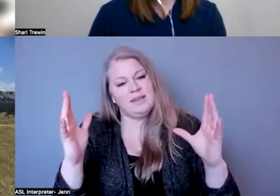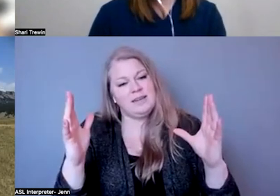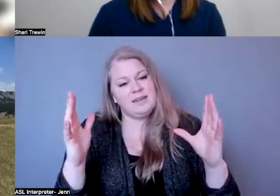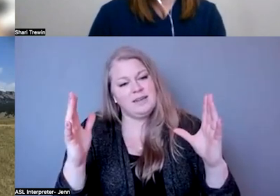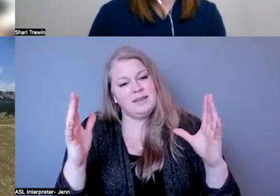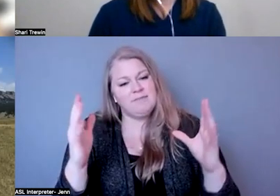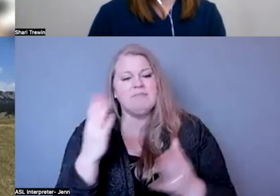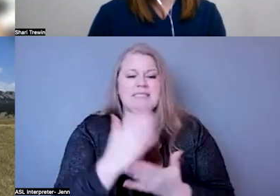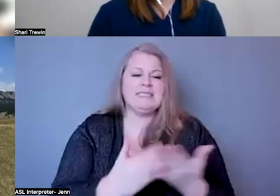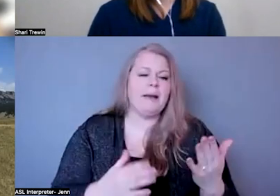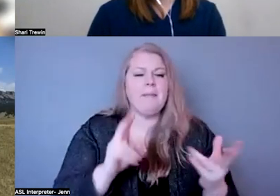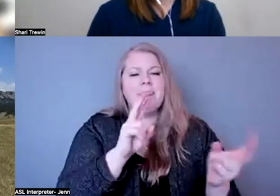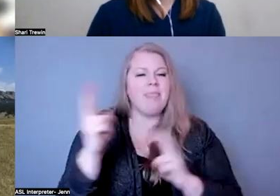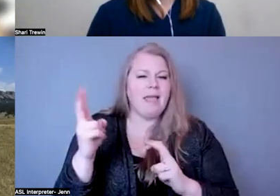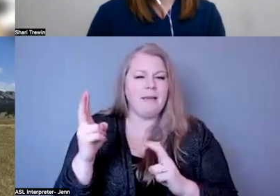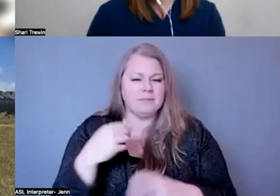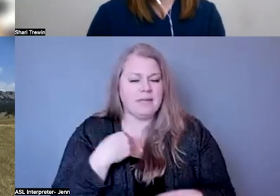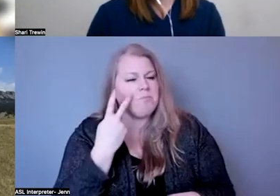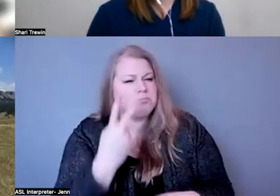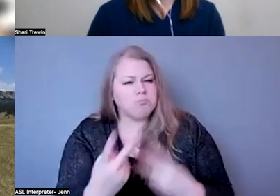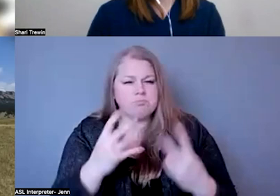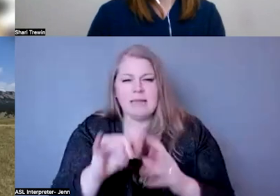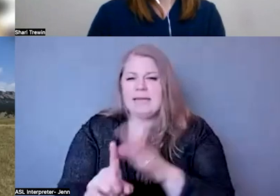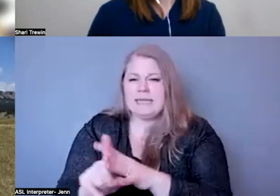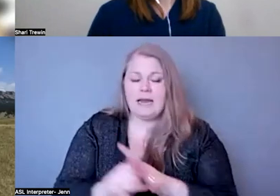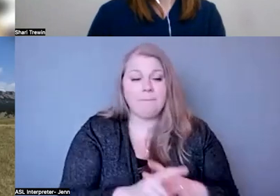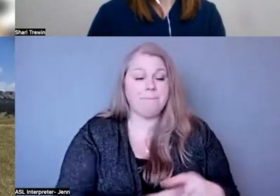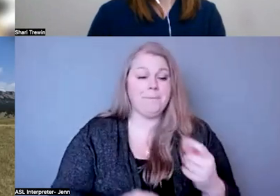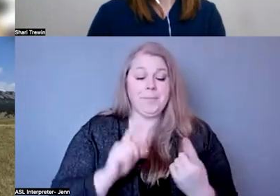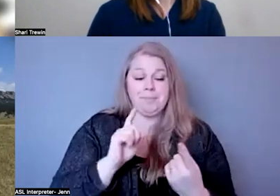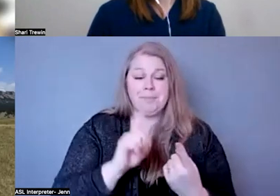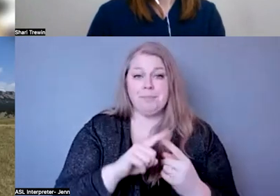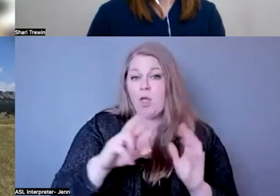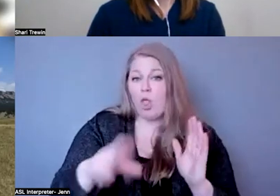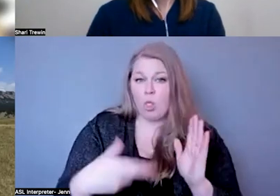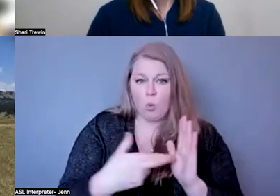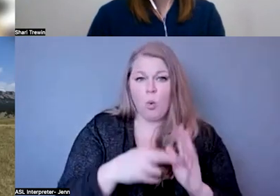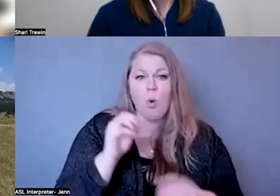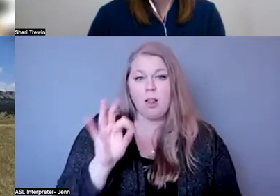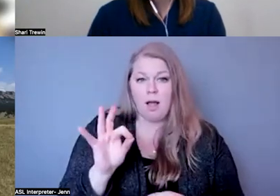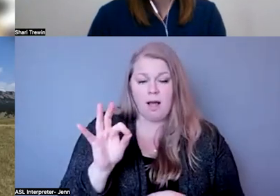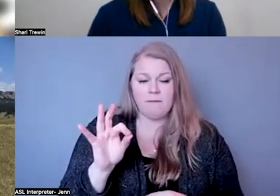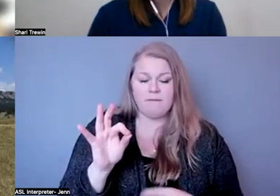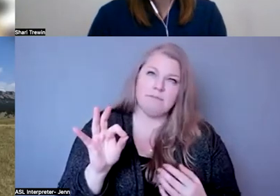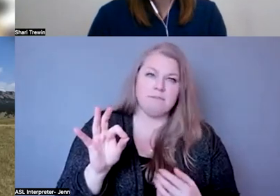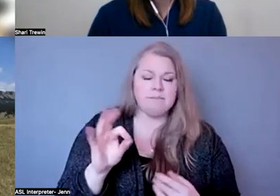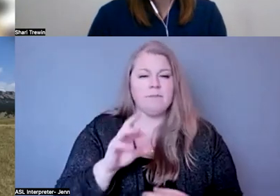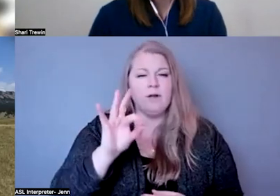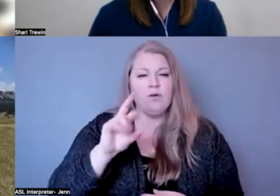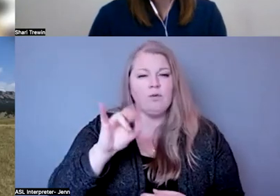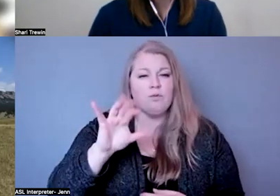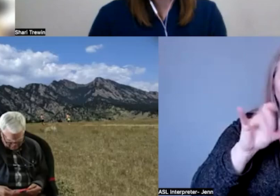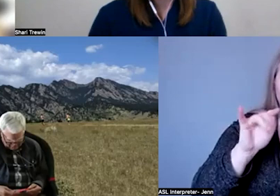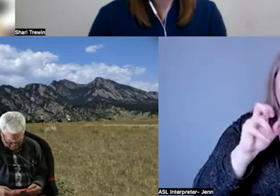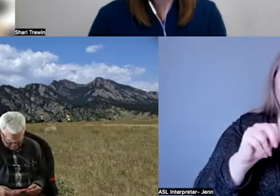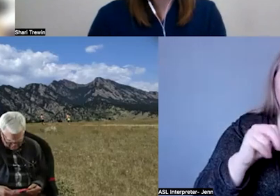just a couple of themes that stand out to me. So one is the role of, I'm going to call it friction.